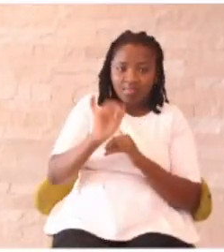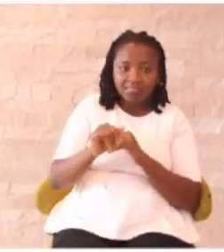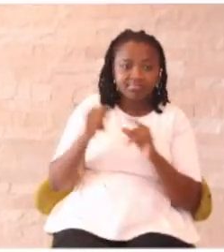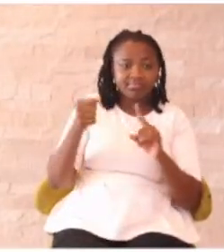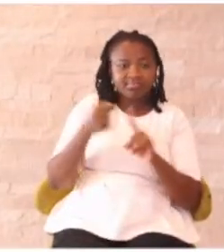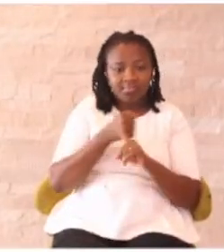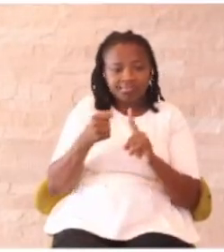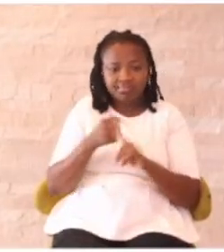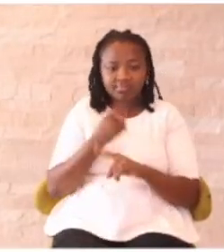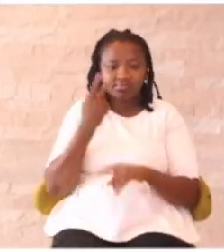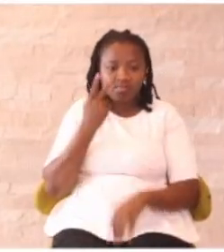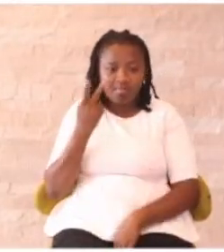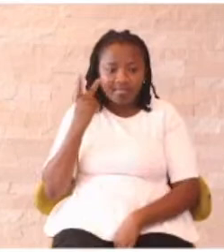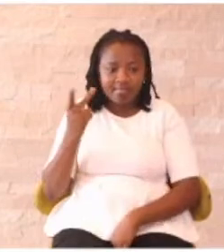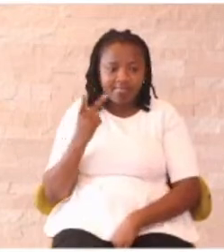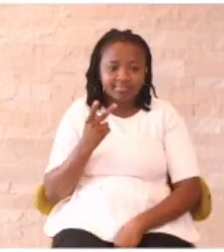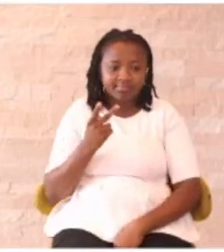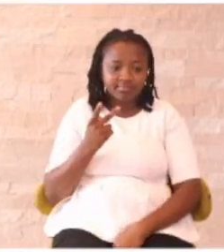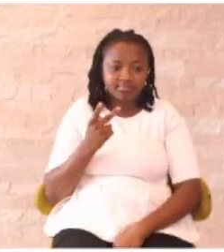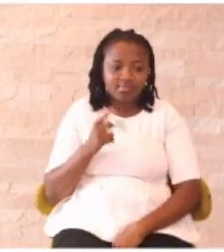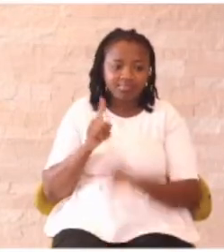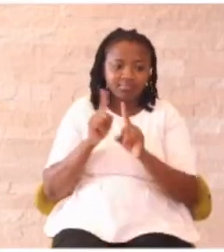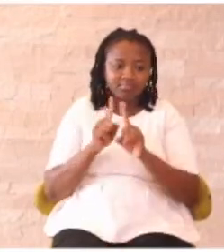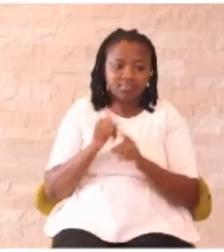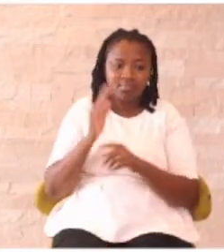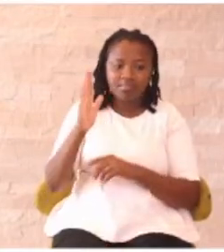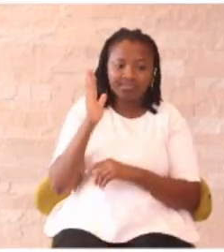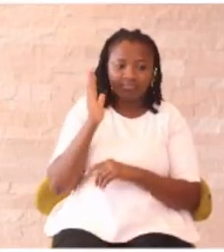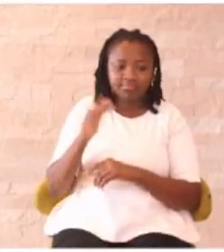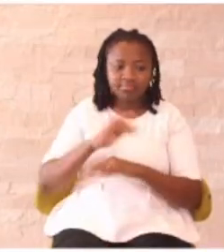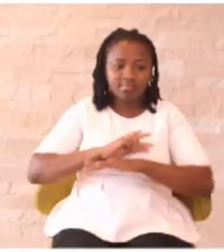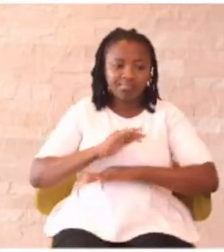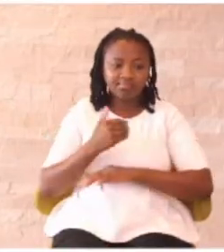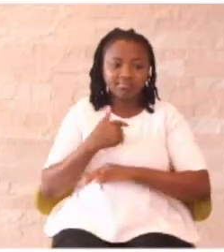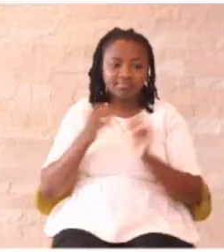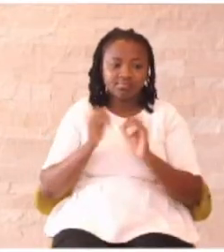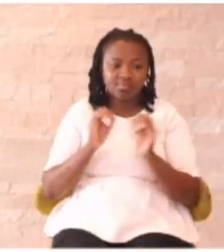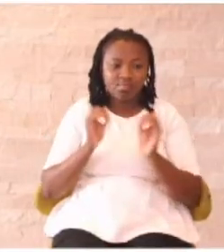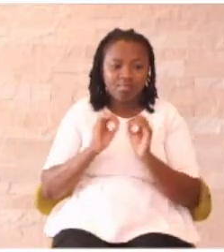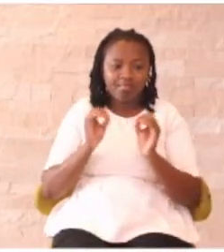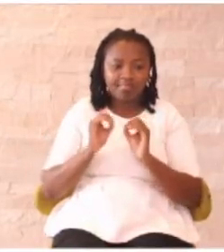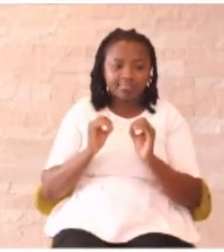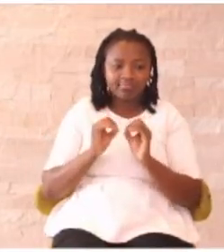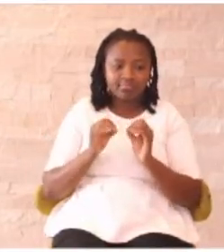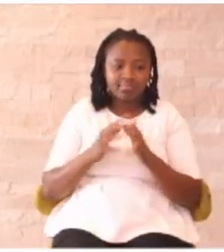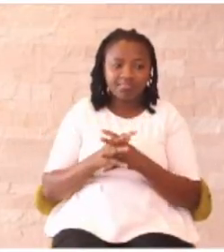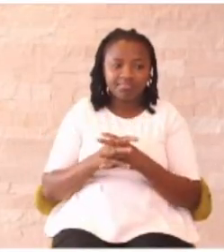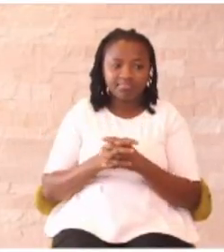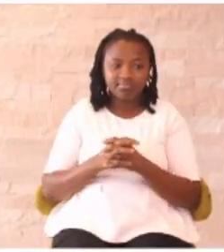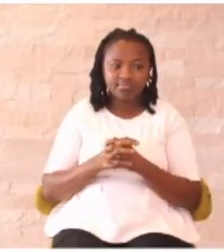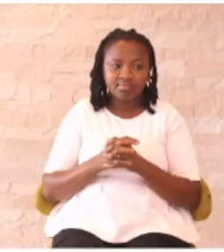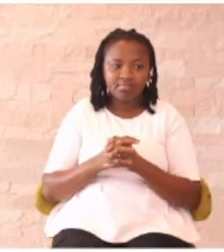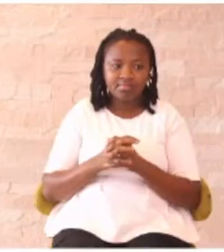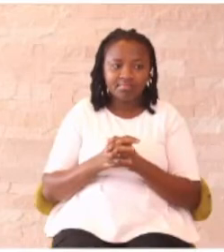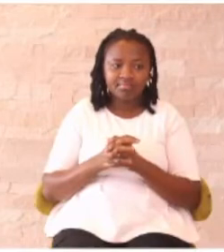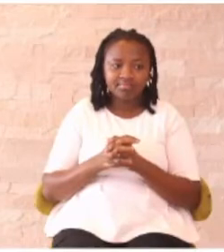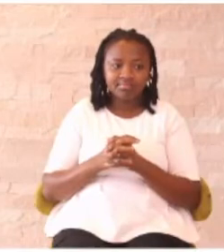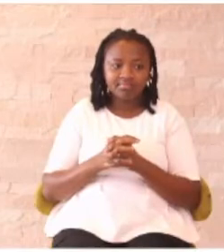and the violence and the insecurity as a result of the